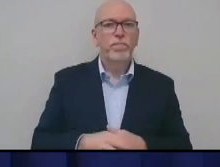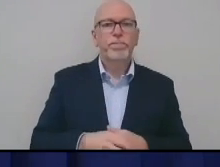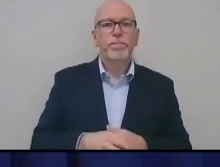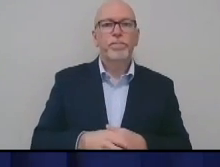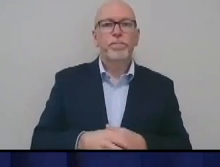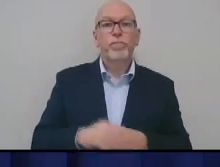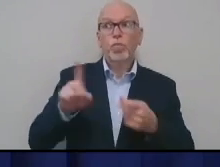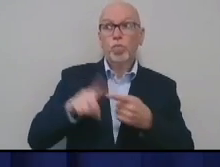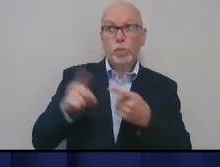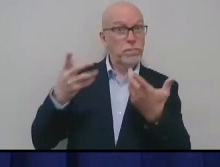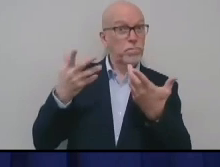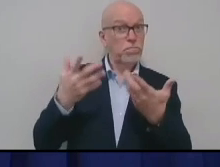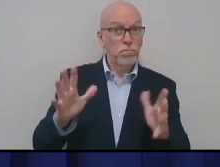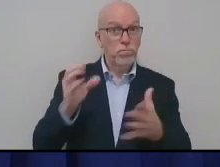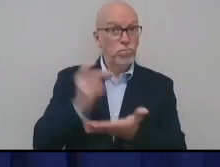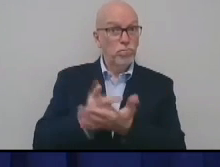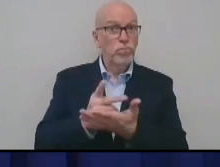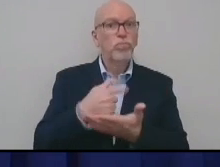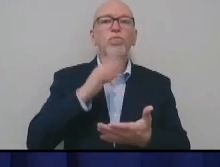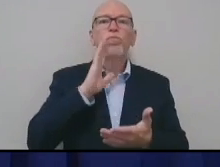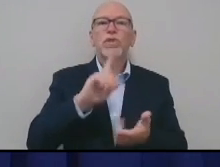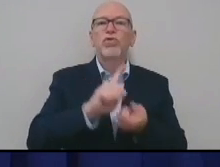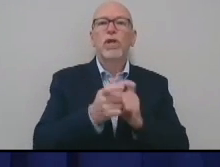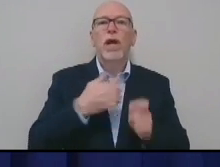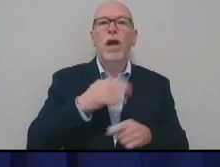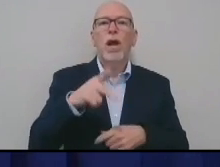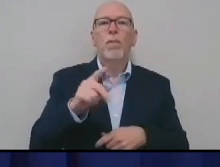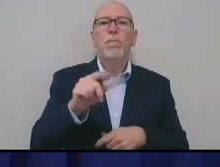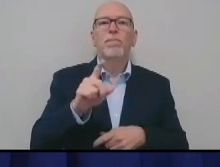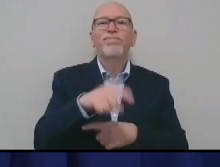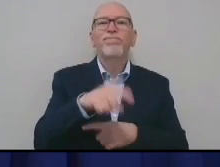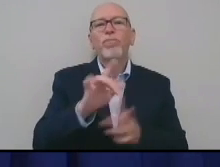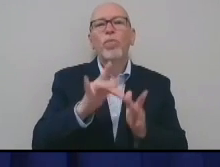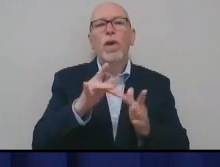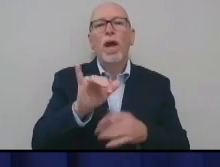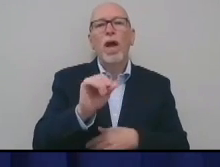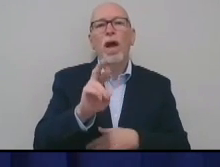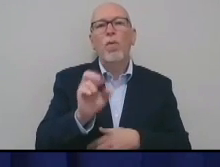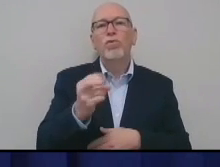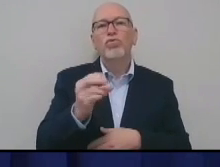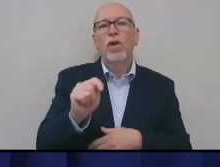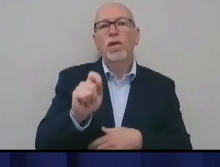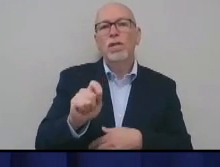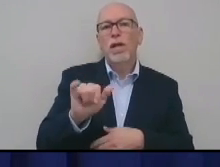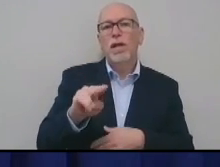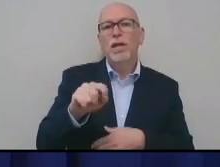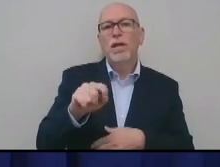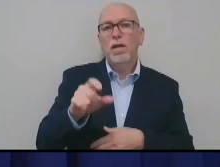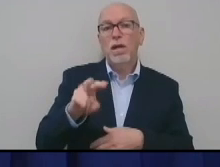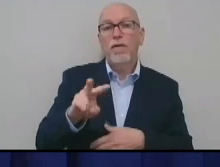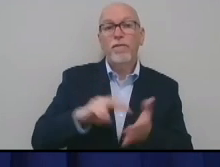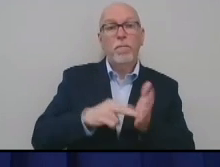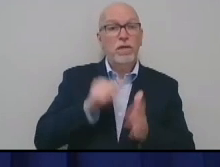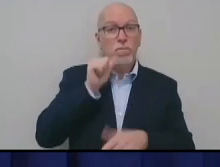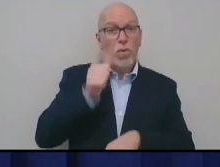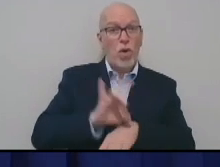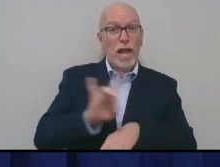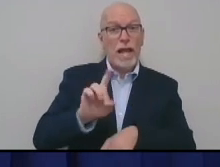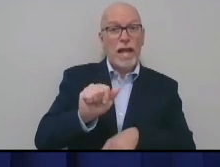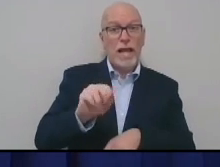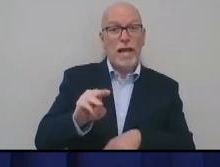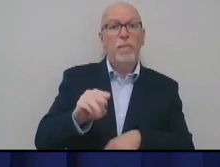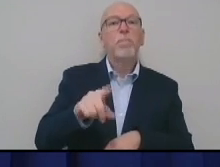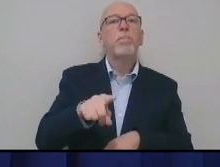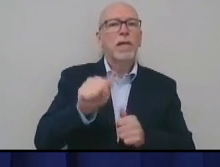happens, we will update our website at rshot.in.gov so that as of 8 a.m. tomorrow, parents can register their child